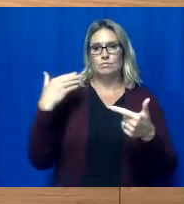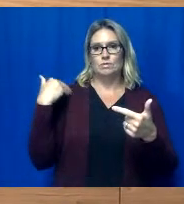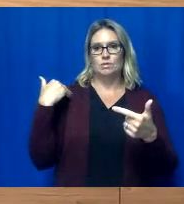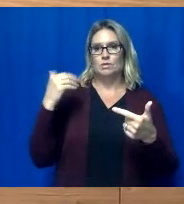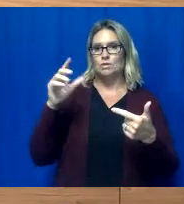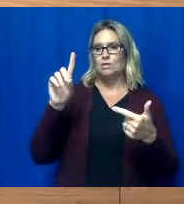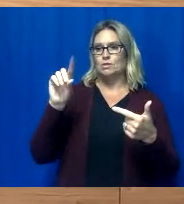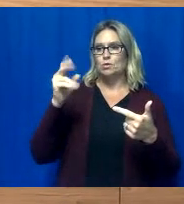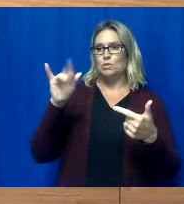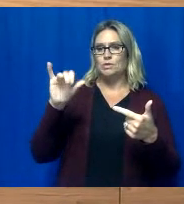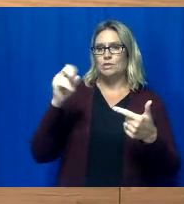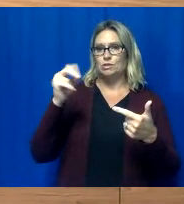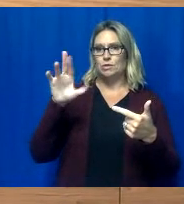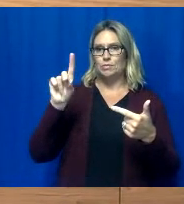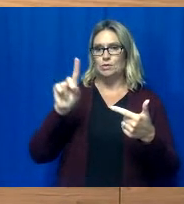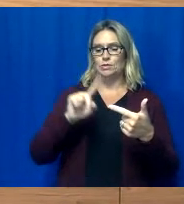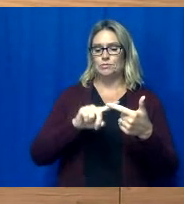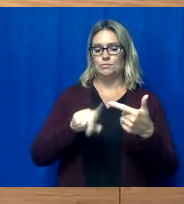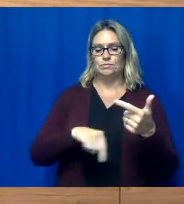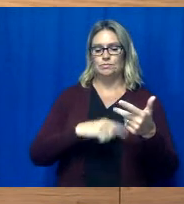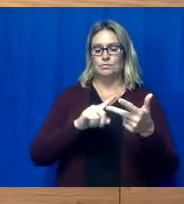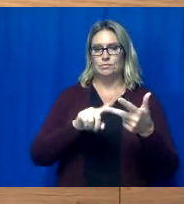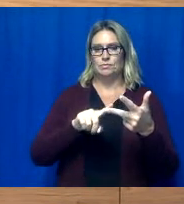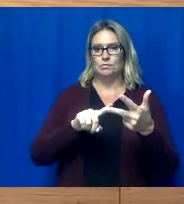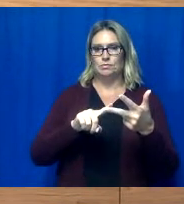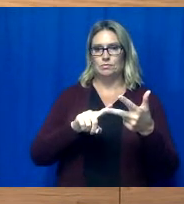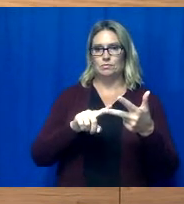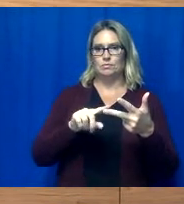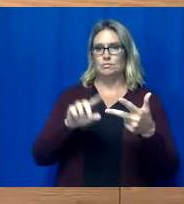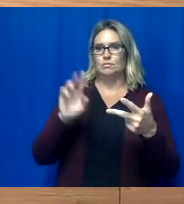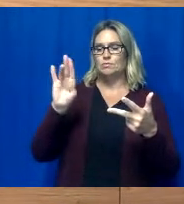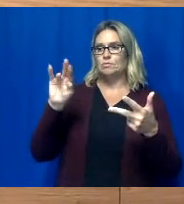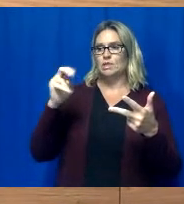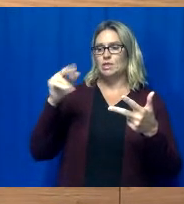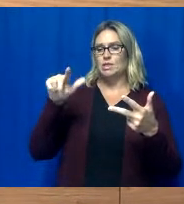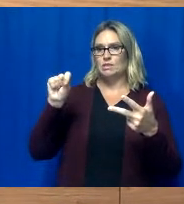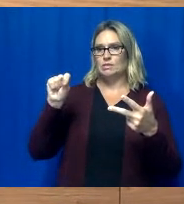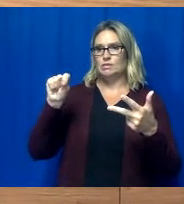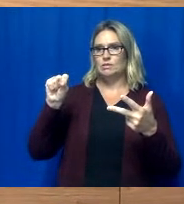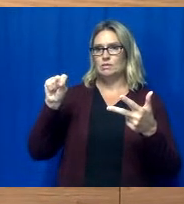Minister of Health, and the Honorable Blaine Higgs, Premier of New Brunswick.